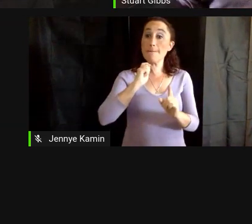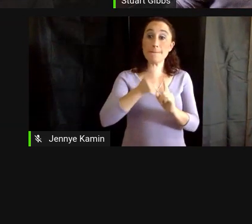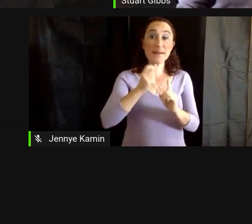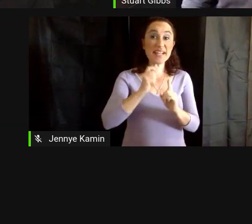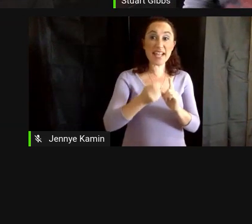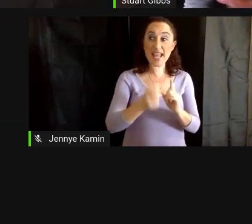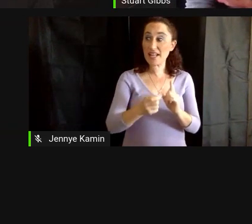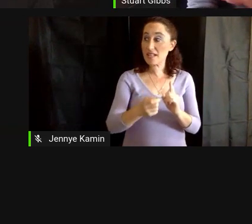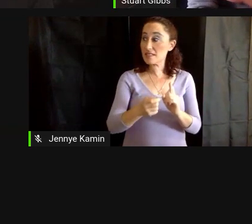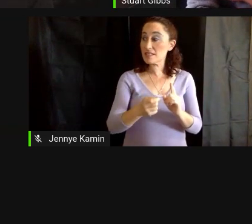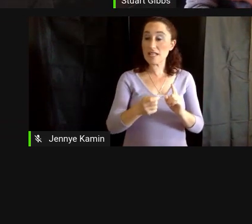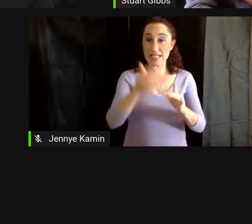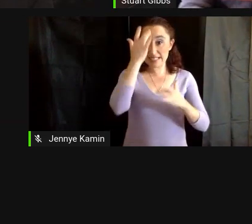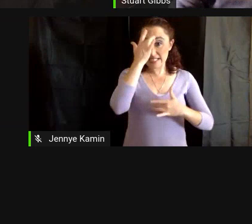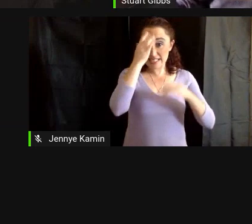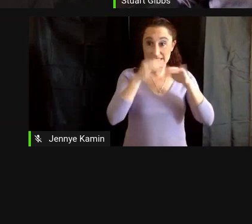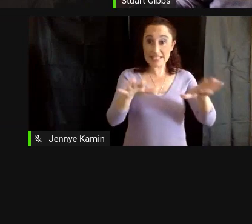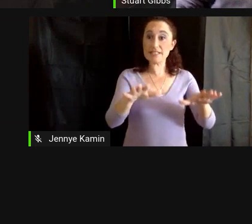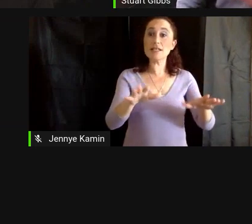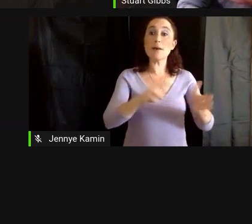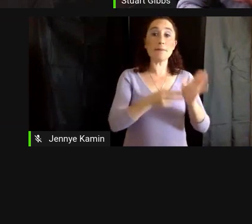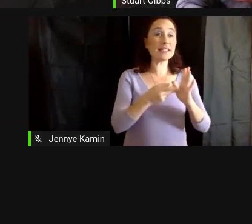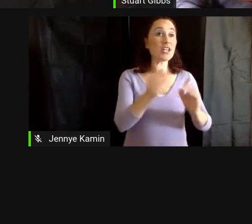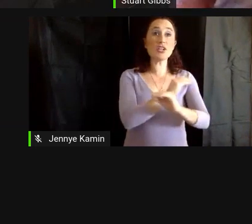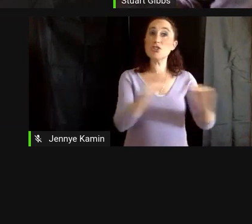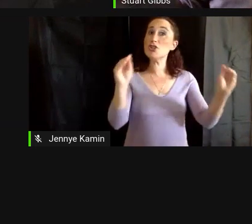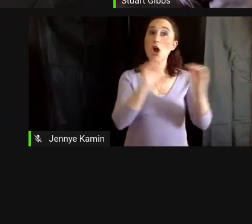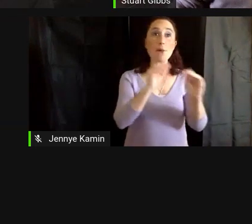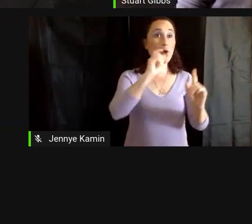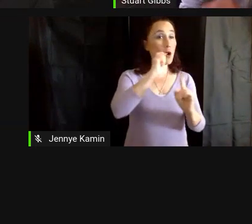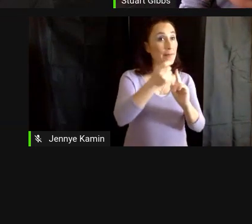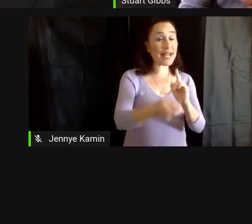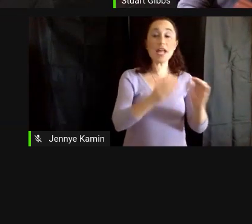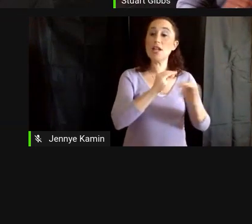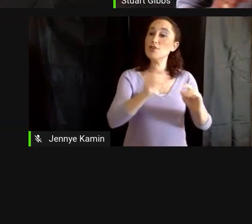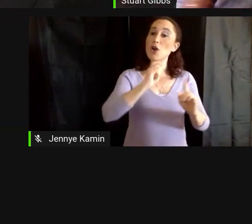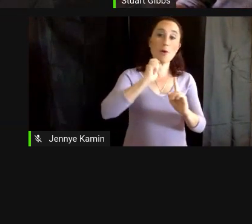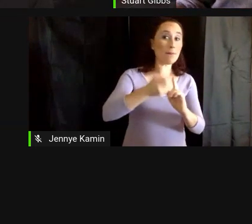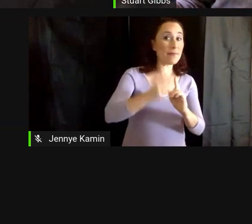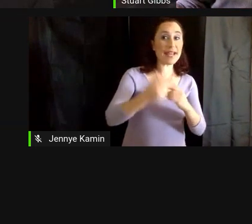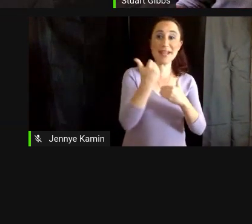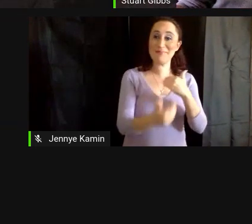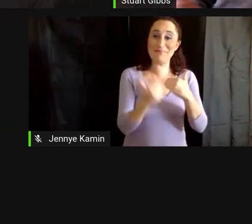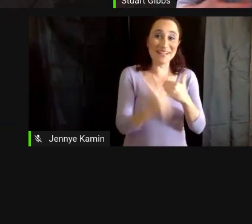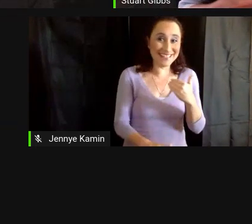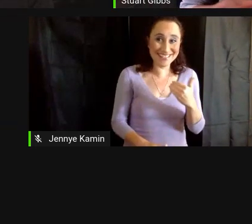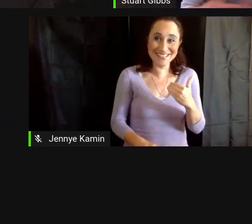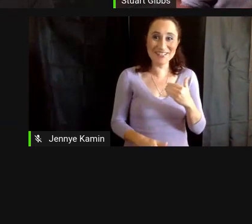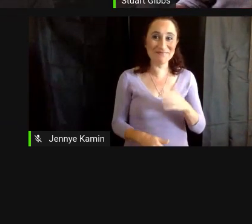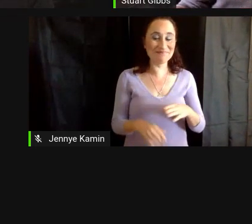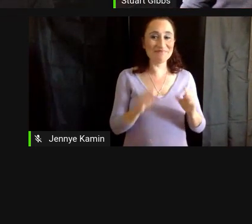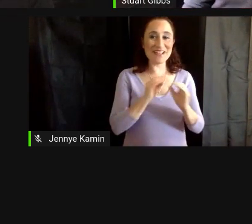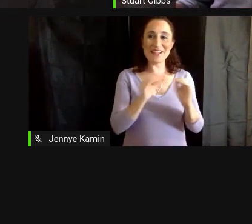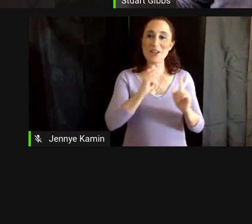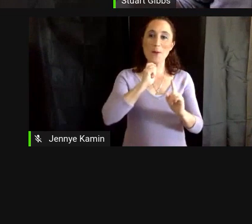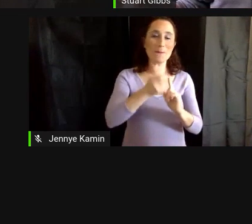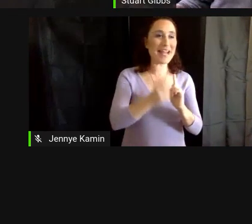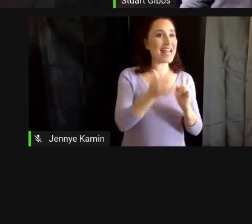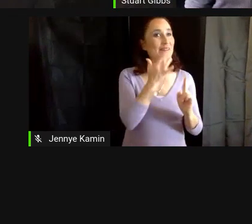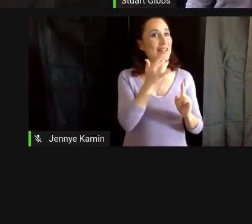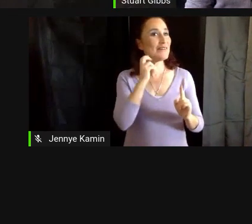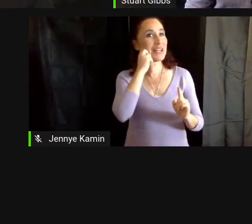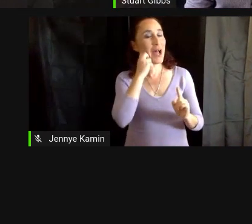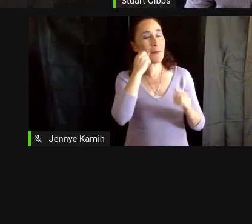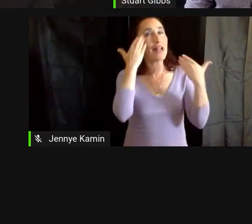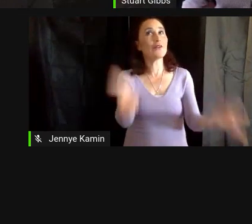all the bananas on Earth, and we will have no bananas, no banana bread, no banana flavored gum. I don't